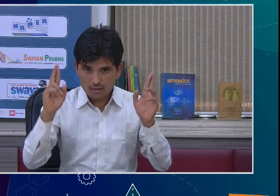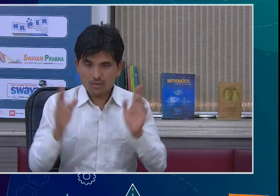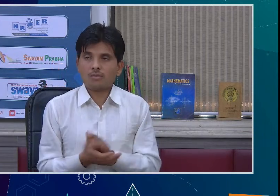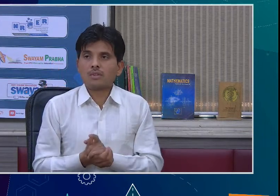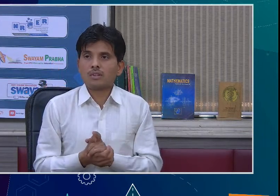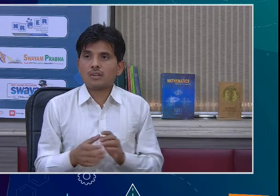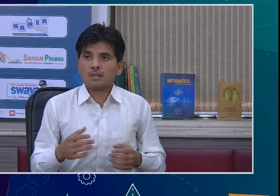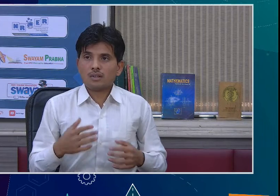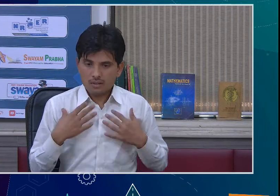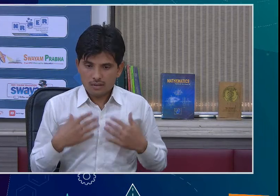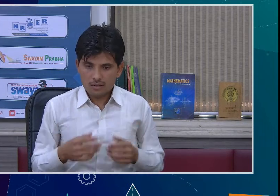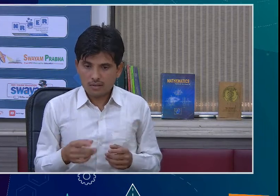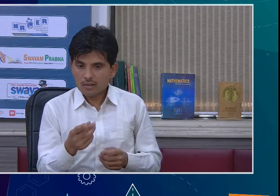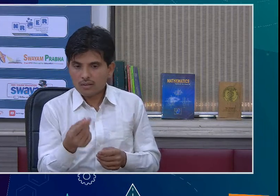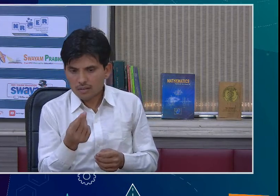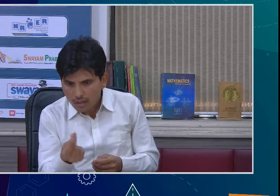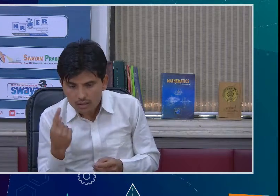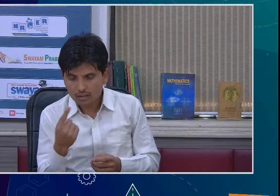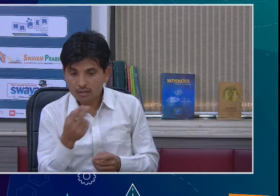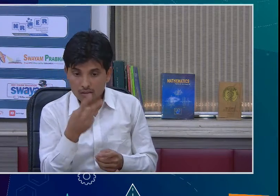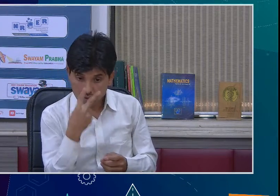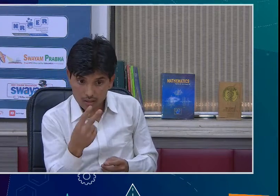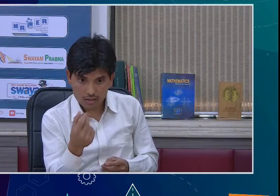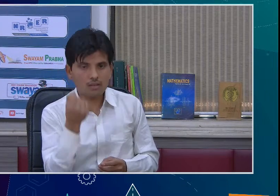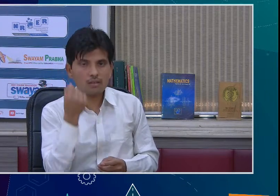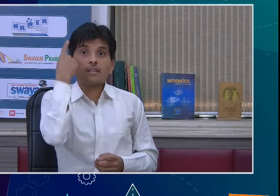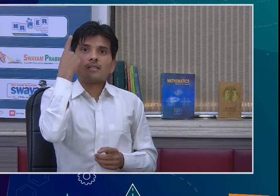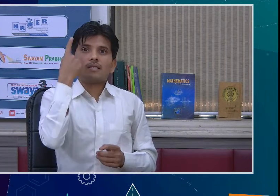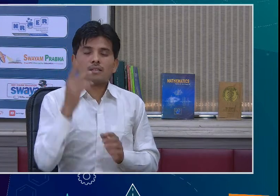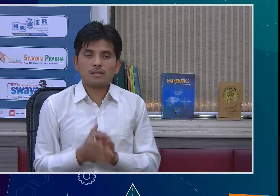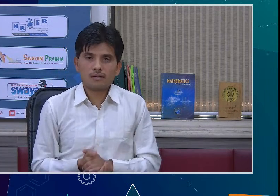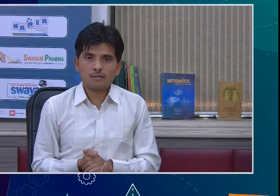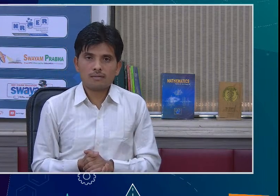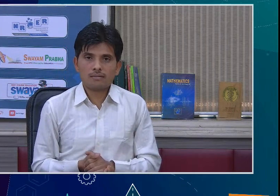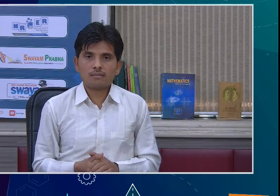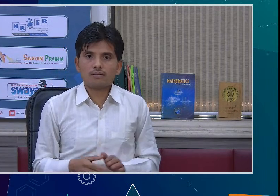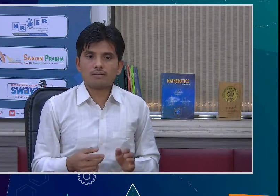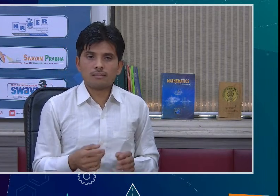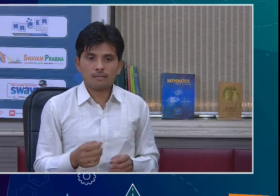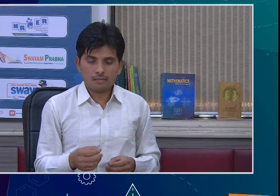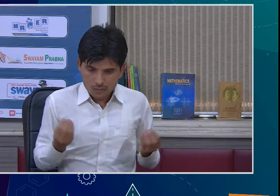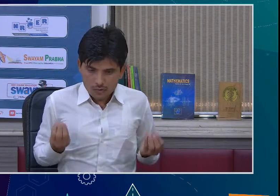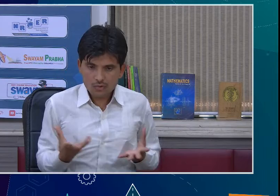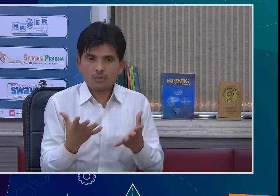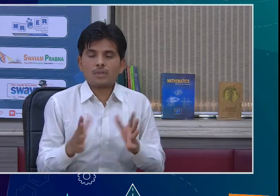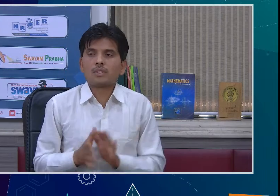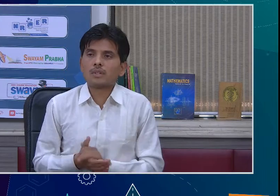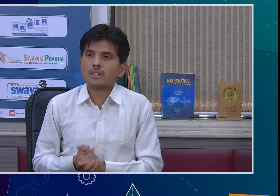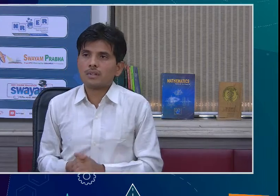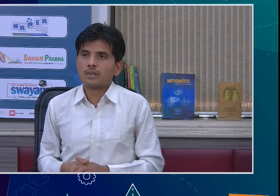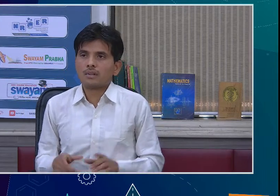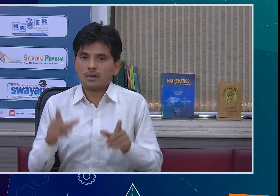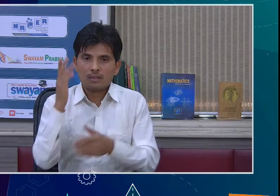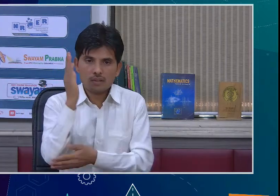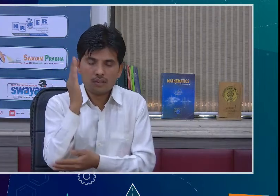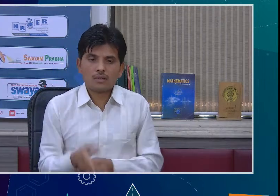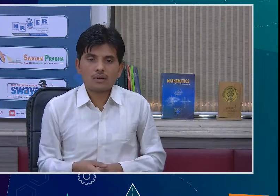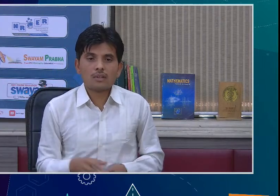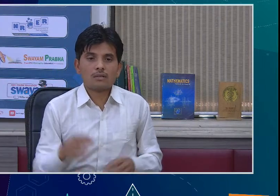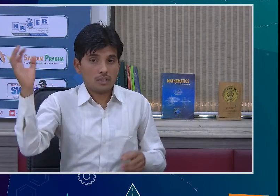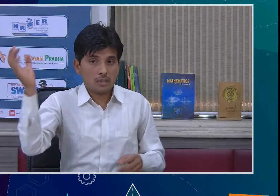can help in making this in the classroom. Sure, ma'am. Let's get to know more about this session and about the